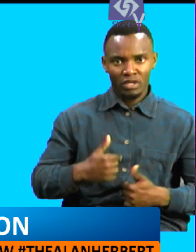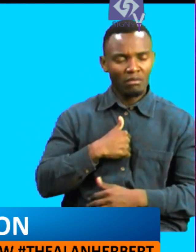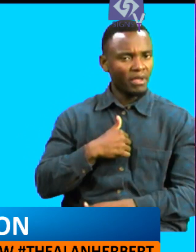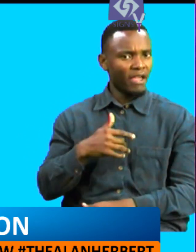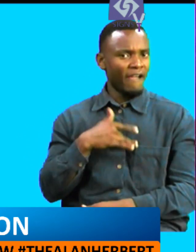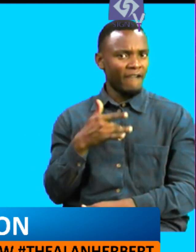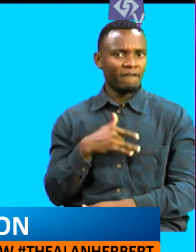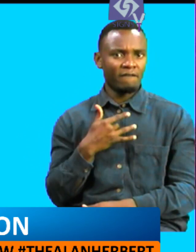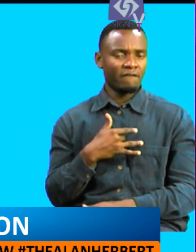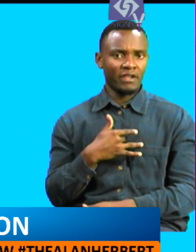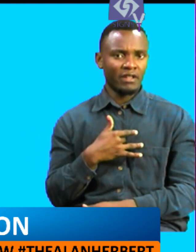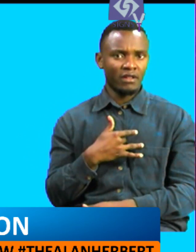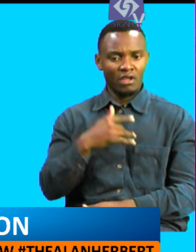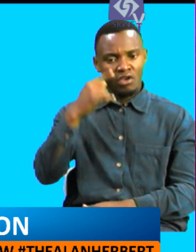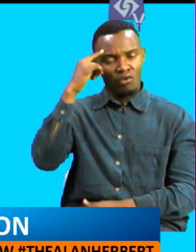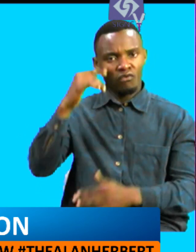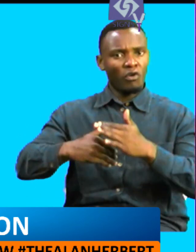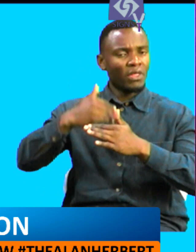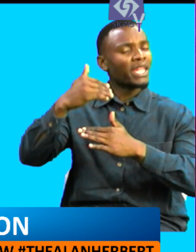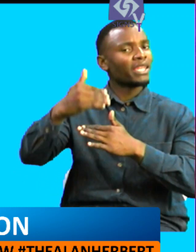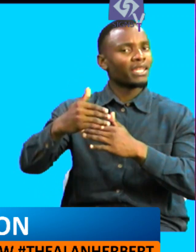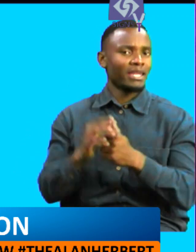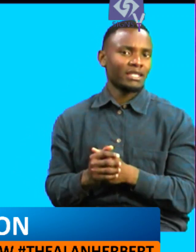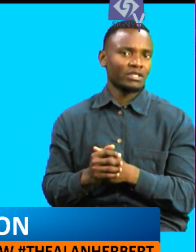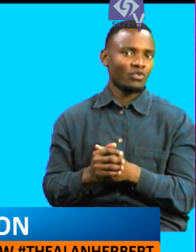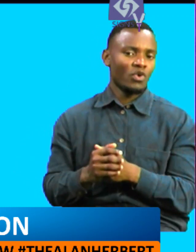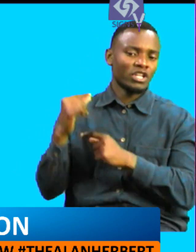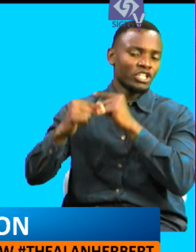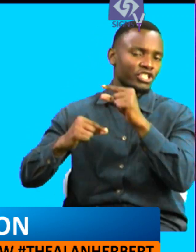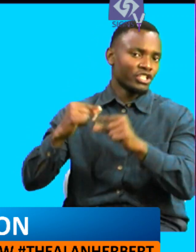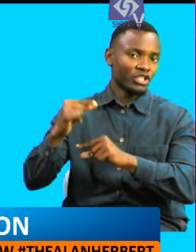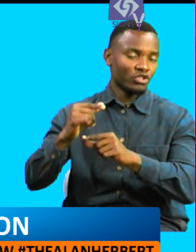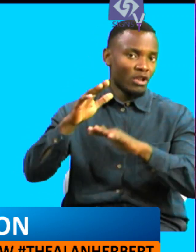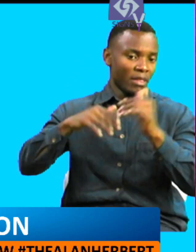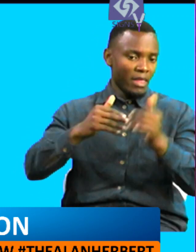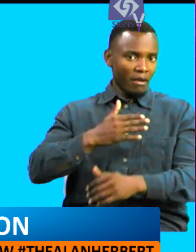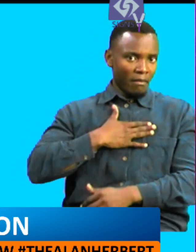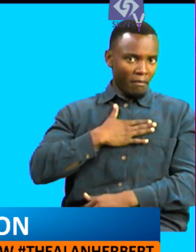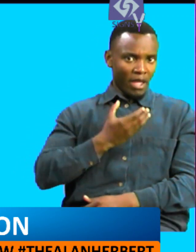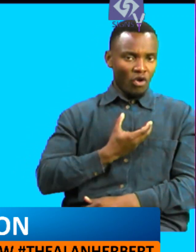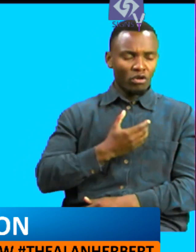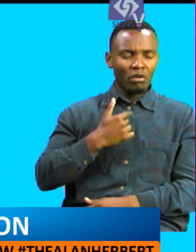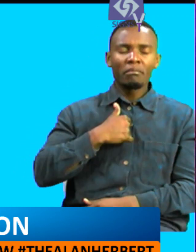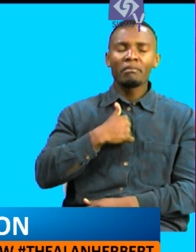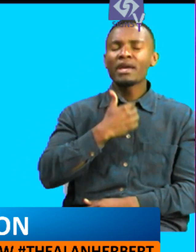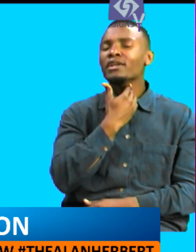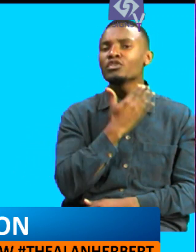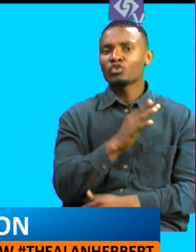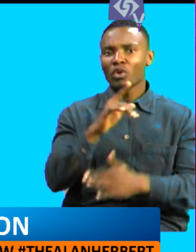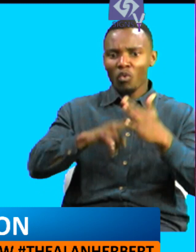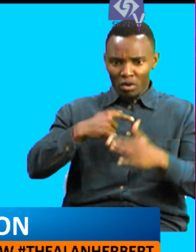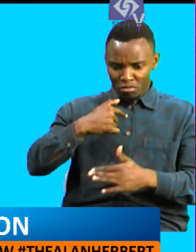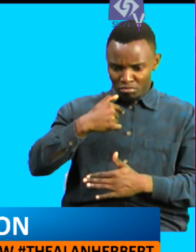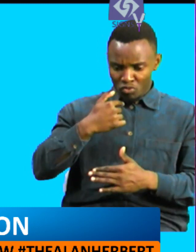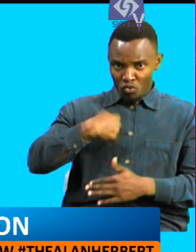feel for the next stammering generation even more than my own, because I do not want what we